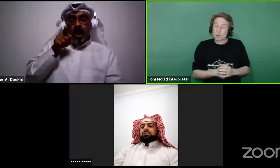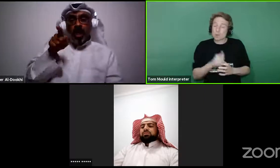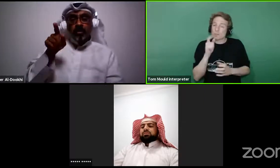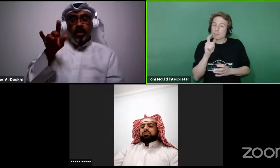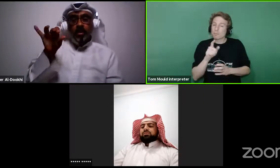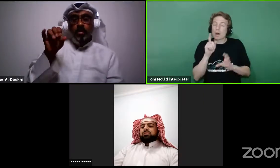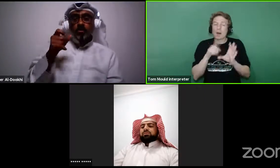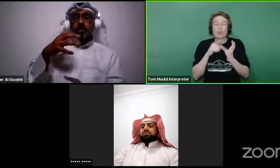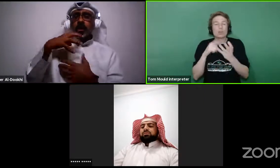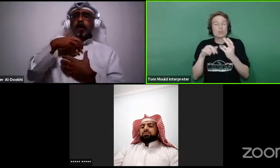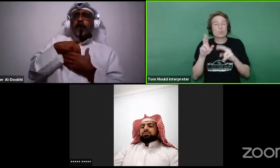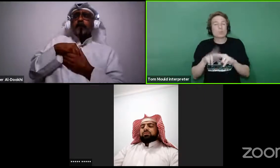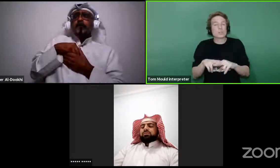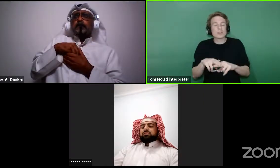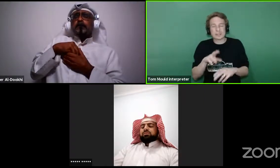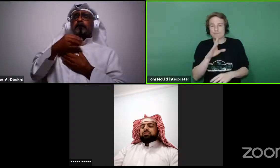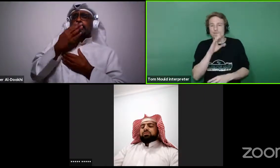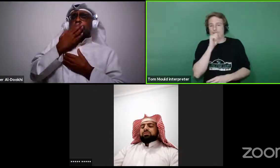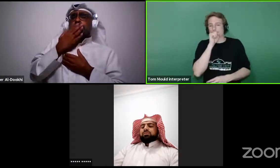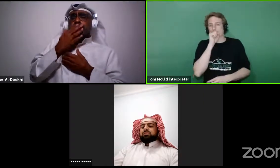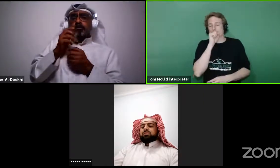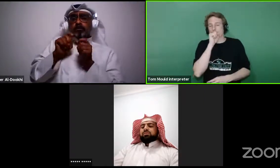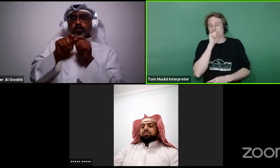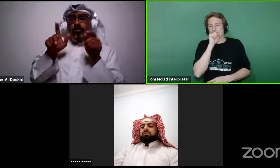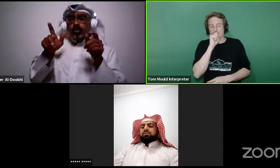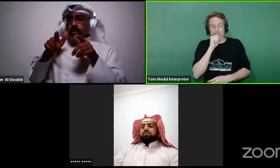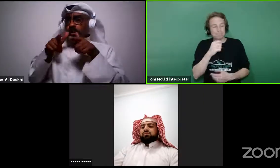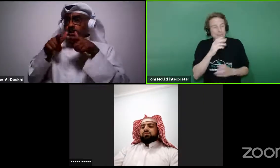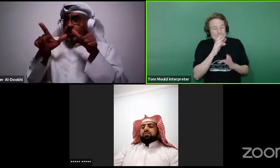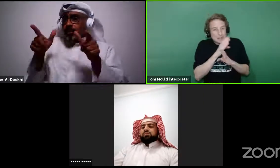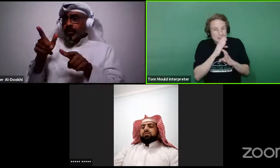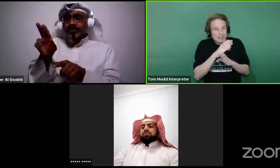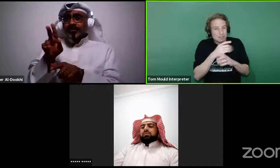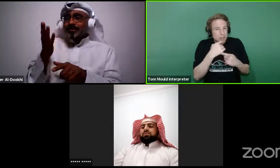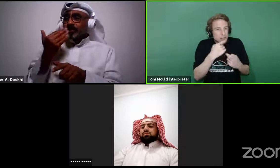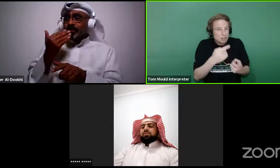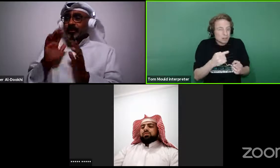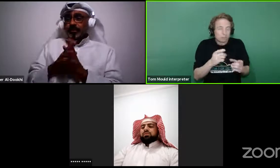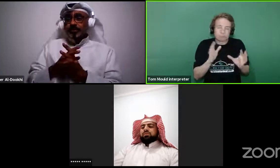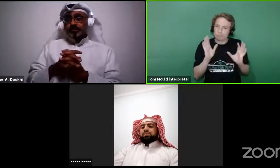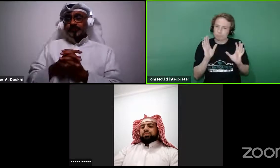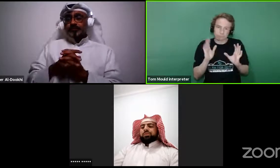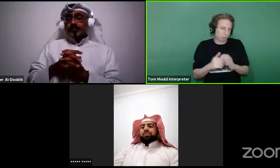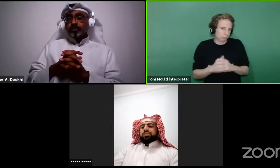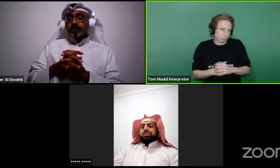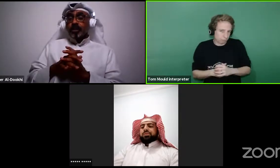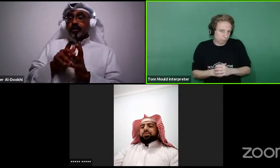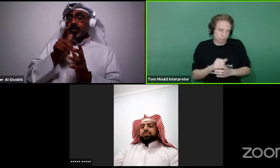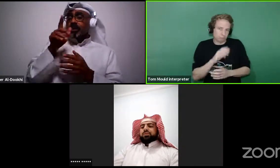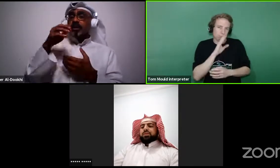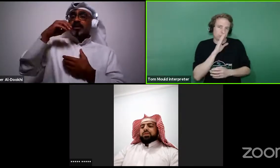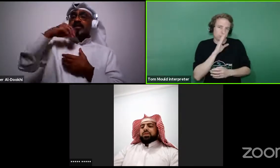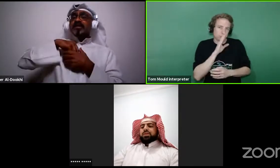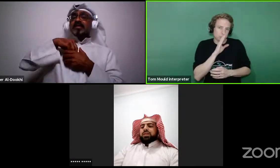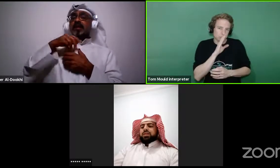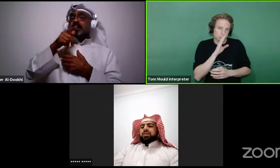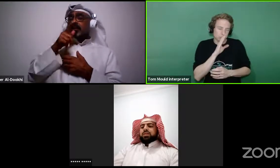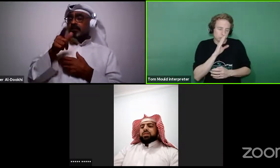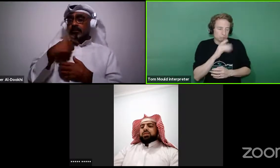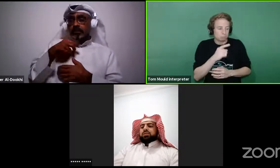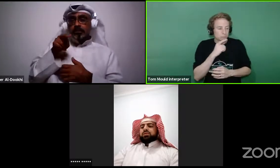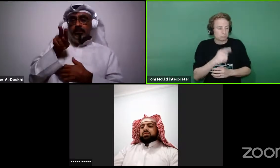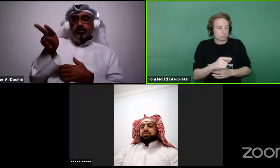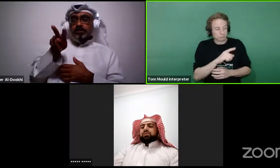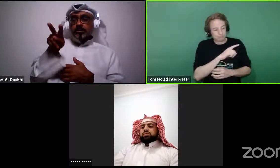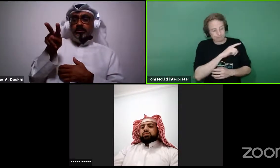in himself, revealing not the secrets to him. He said within himself, you are in worst